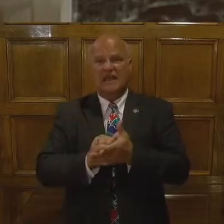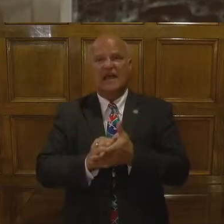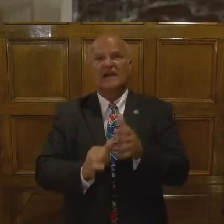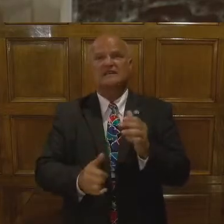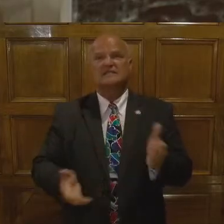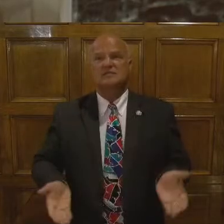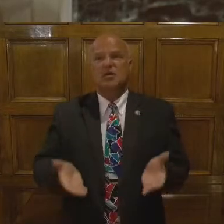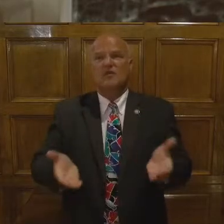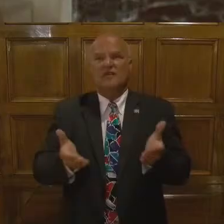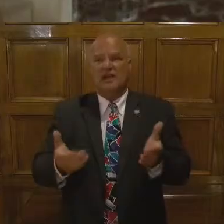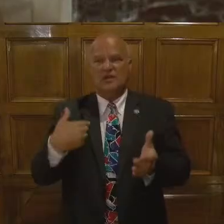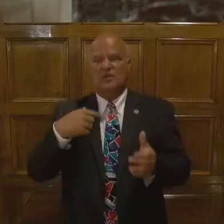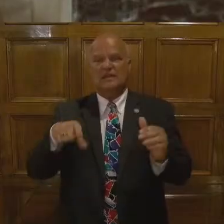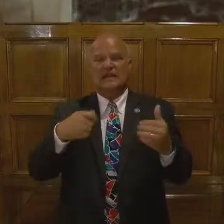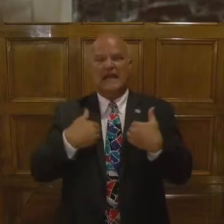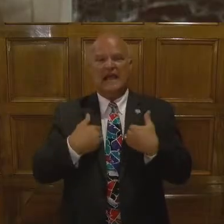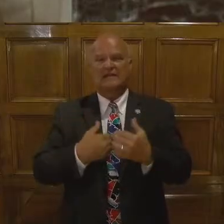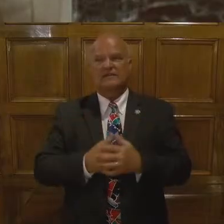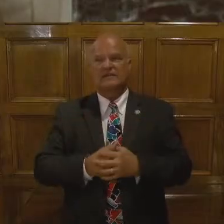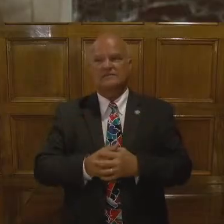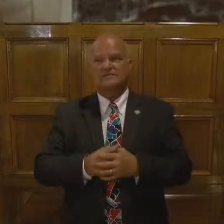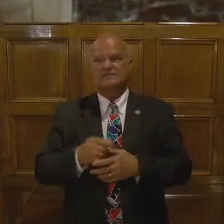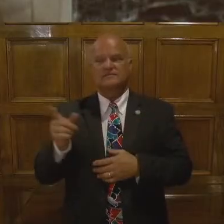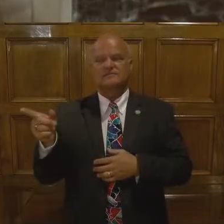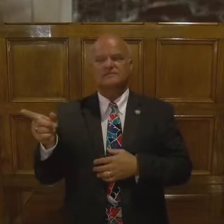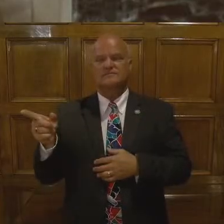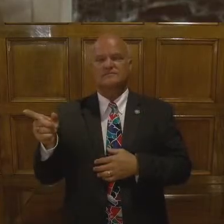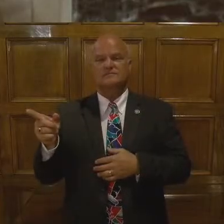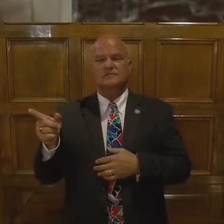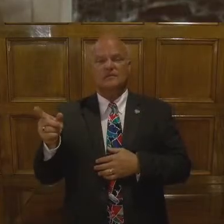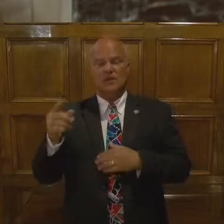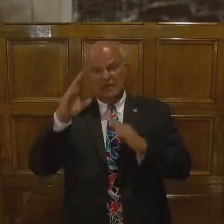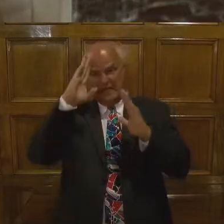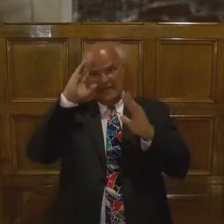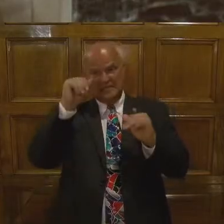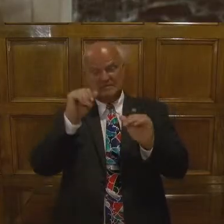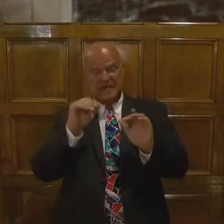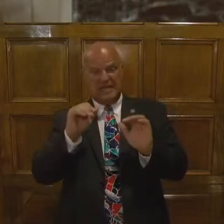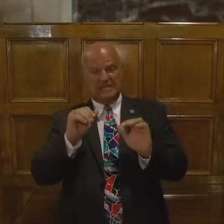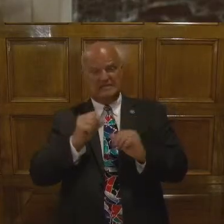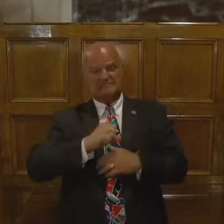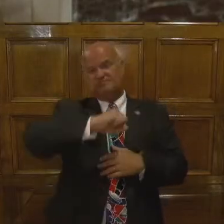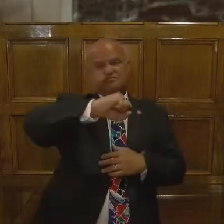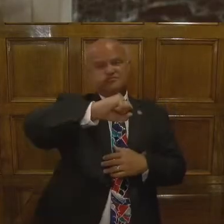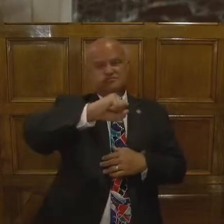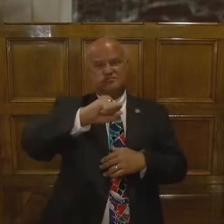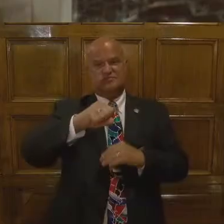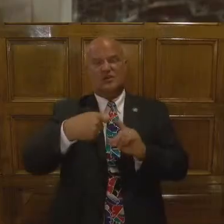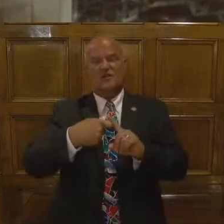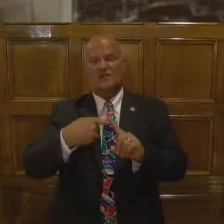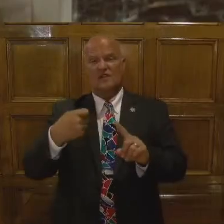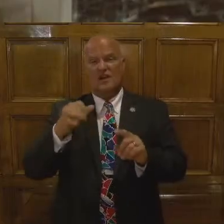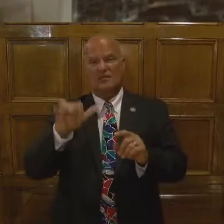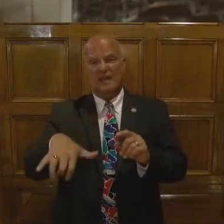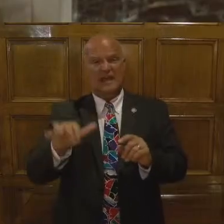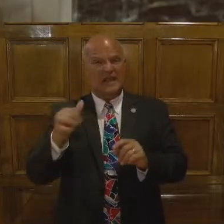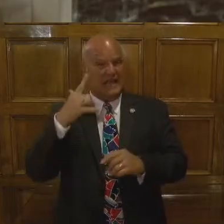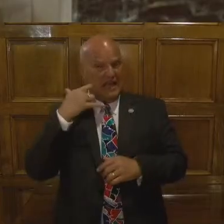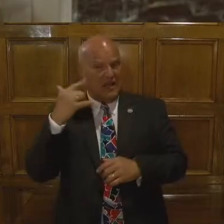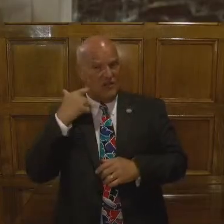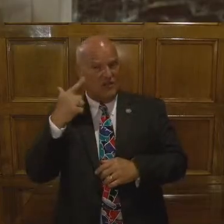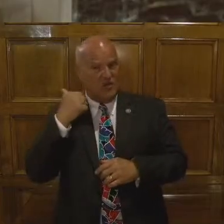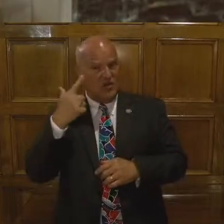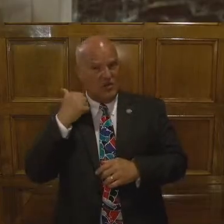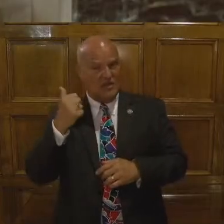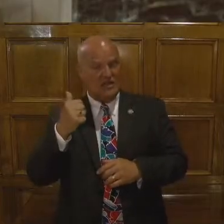that's the motivation we should have. Did you expect any pushback like this, not just from California, but anything that could be in